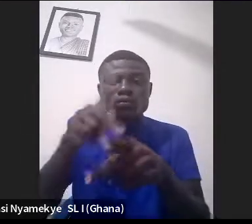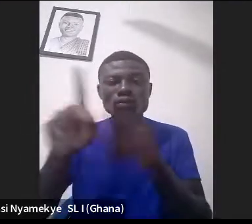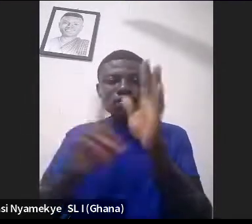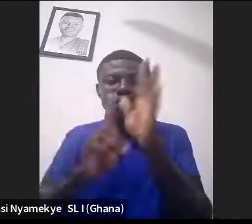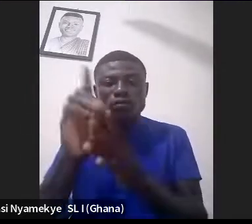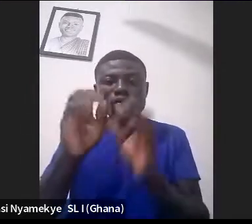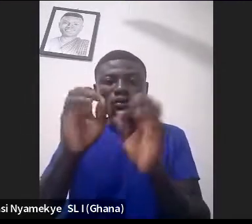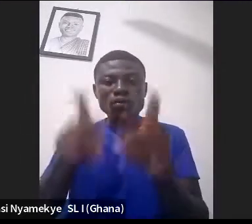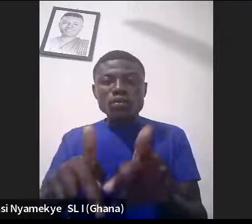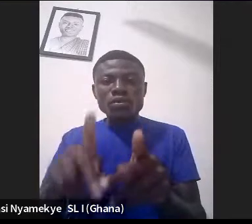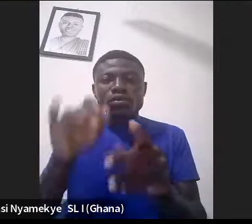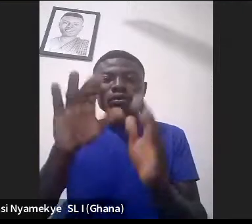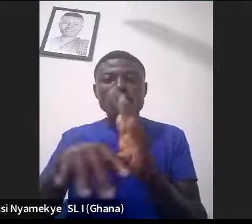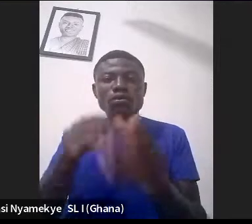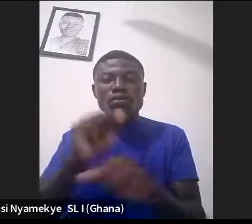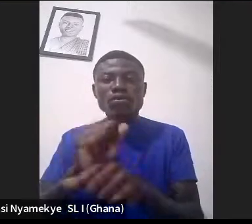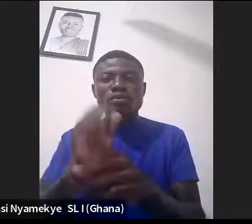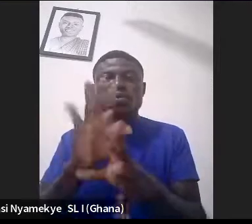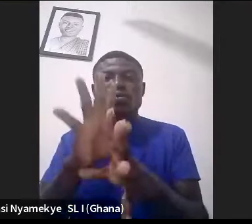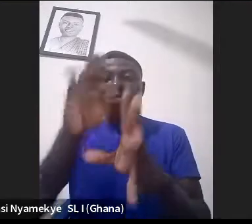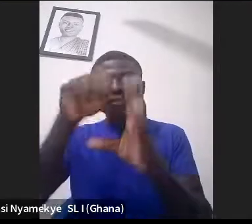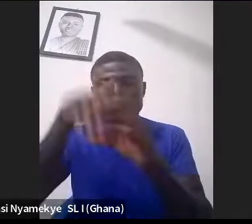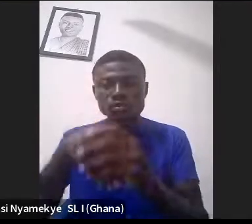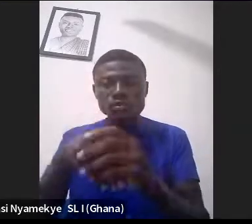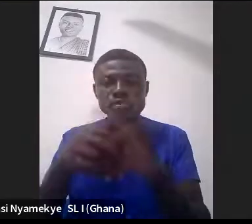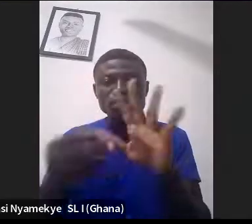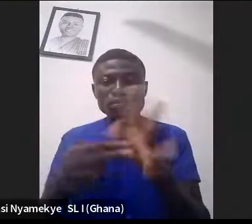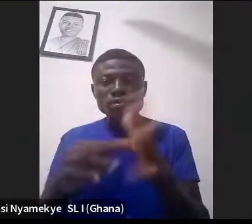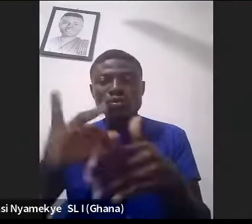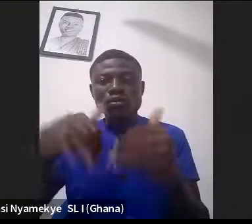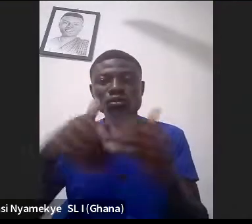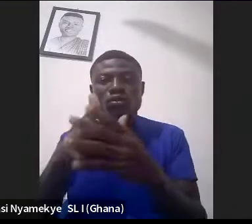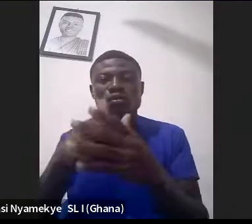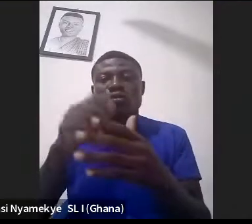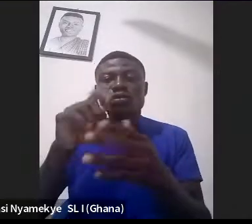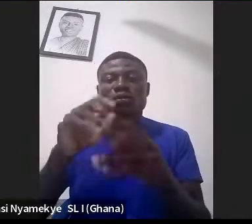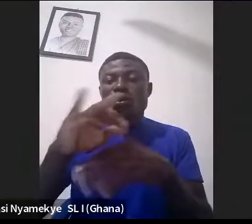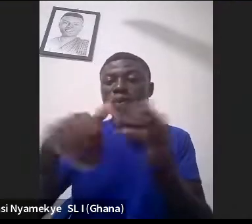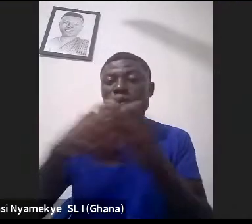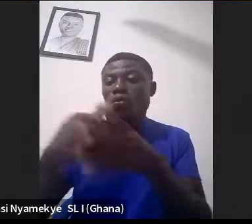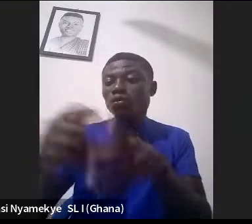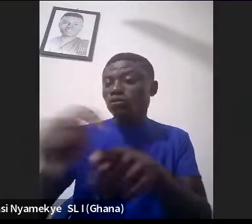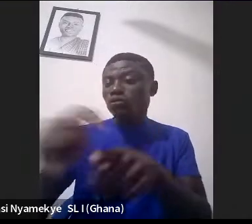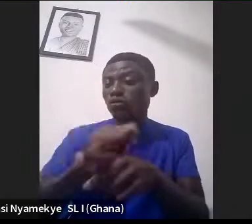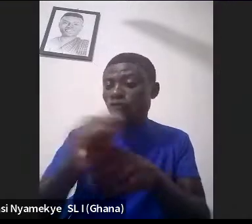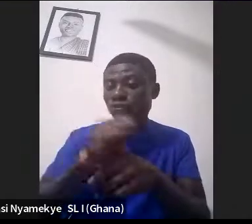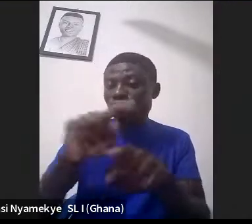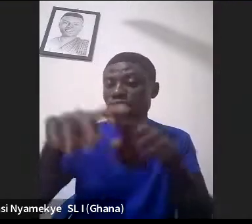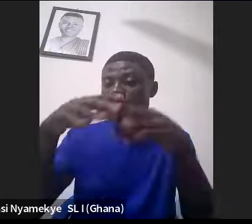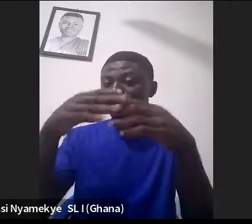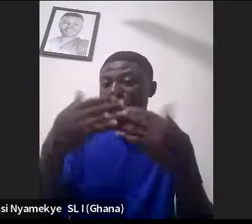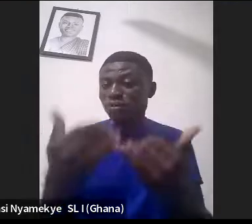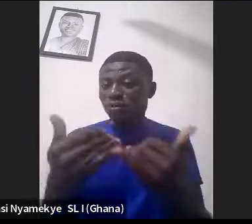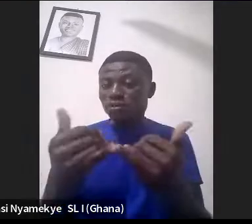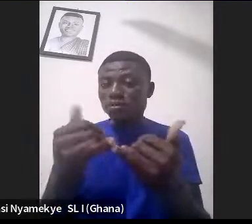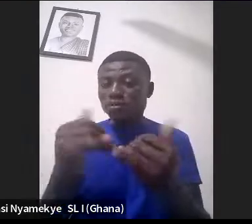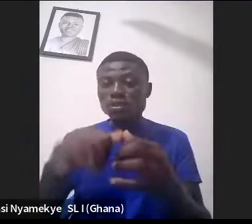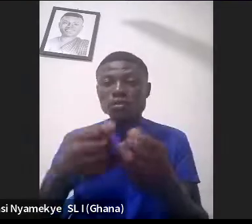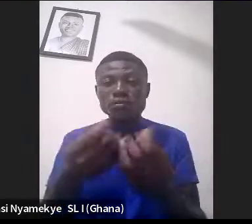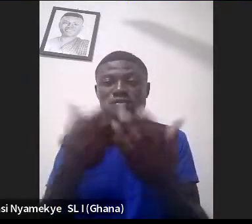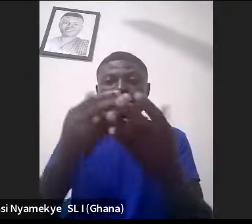opportunities, including the prestigious Orton Gillingham training, and now is skilled in delivering